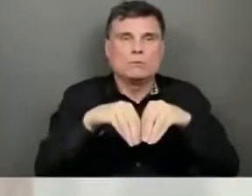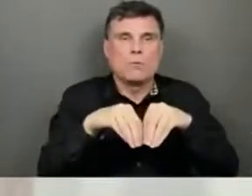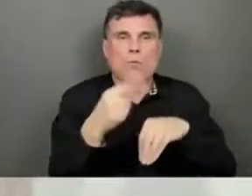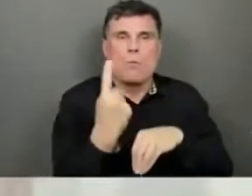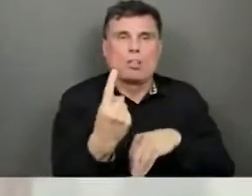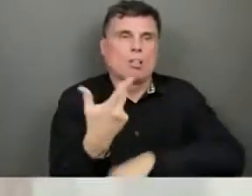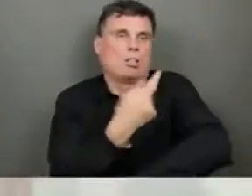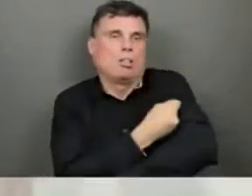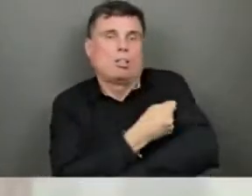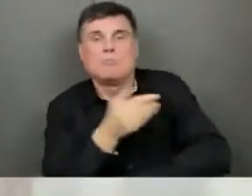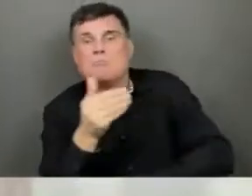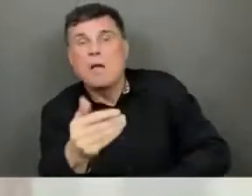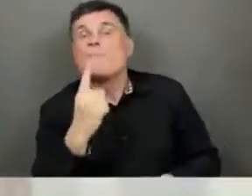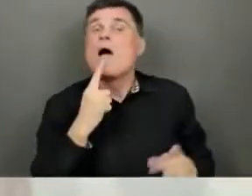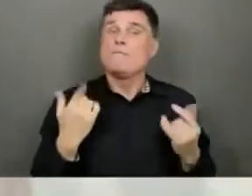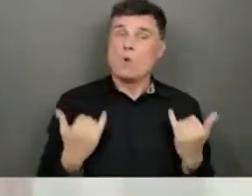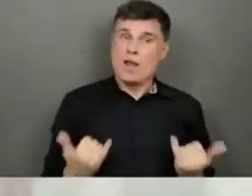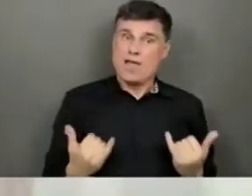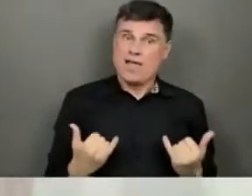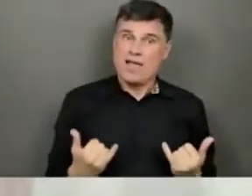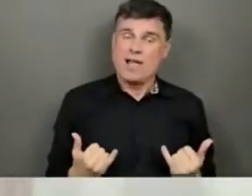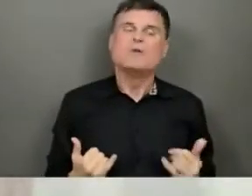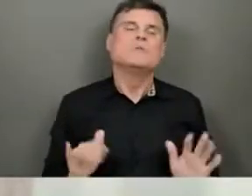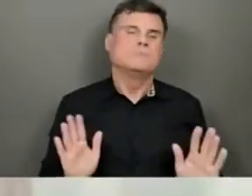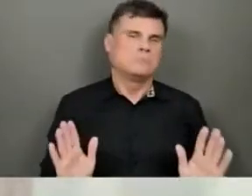making recommendations as we head into the fall.